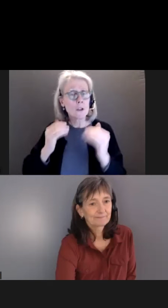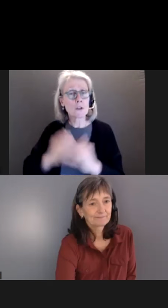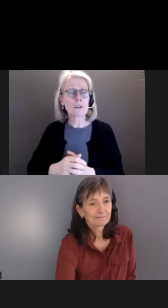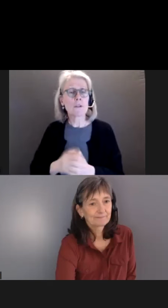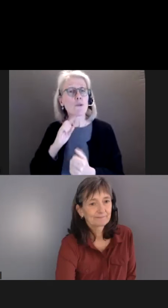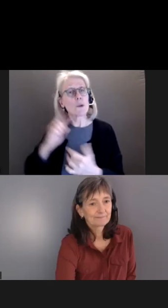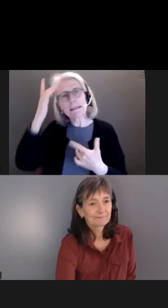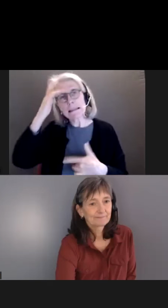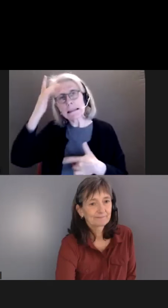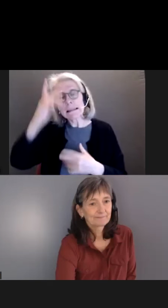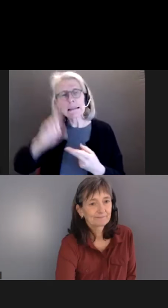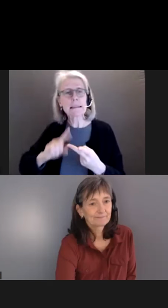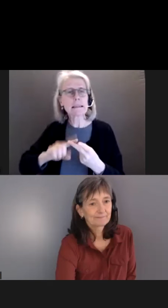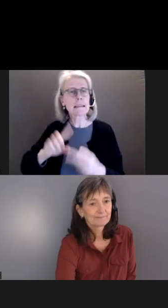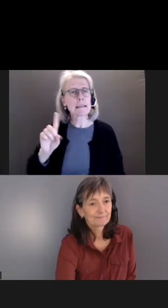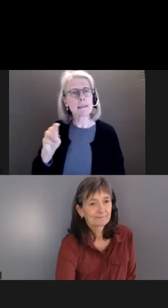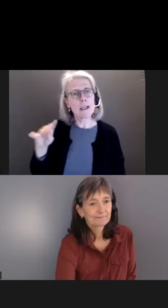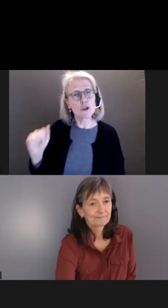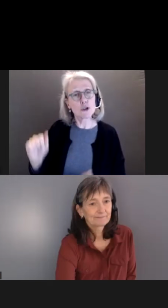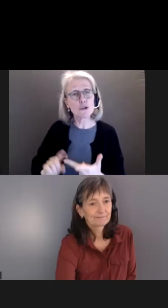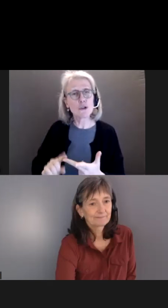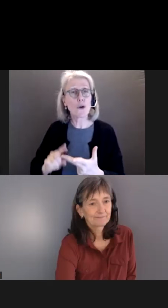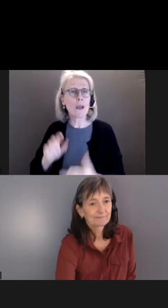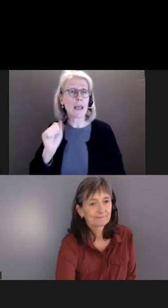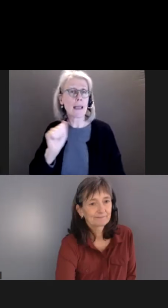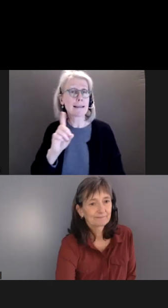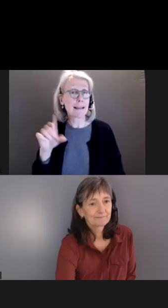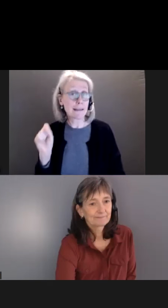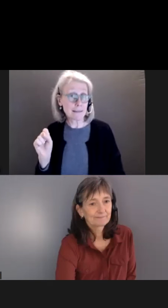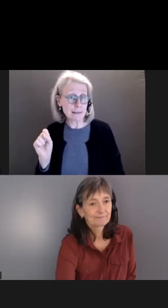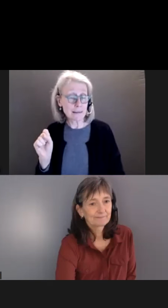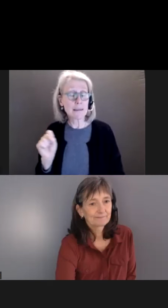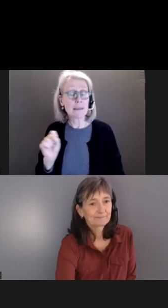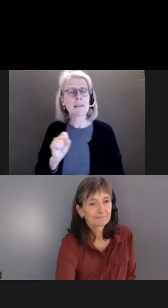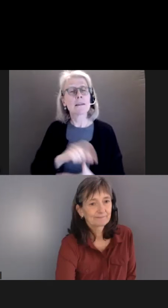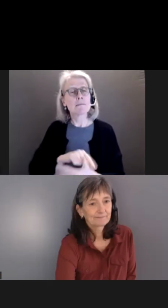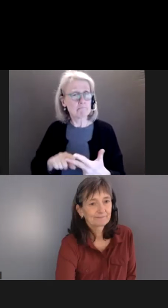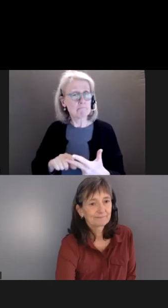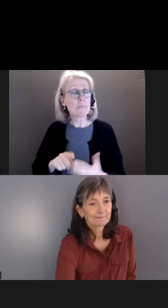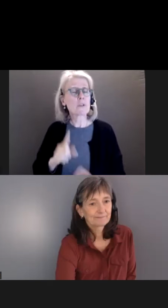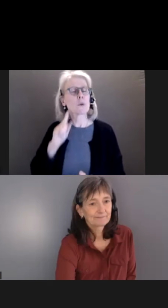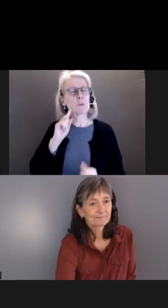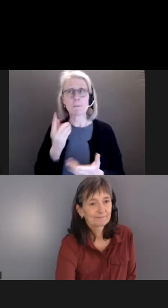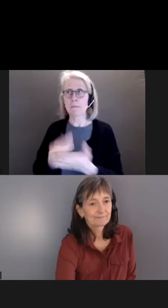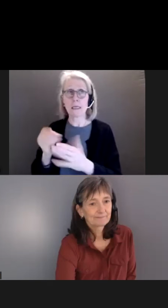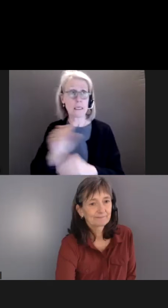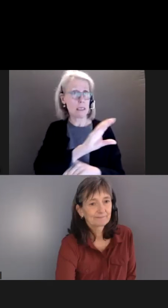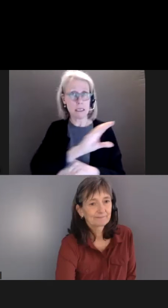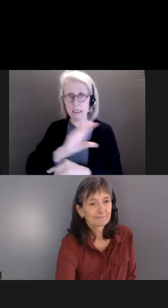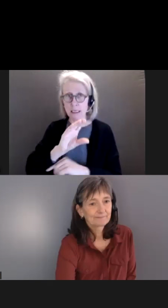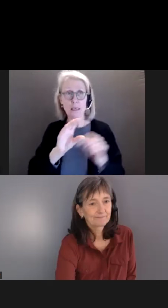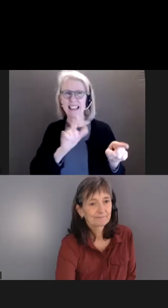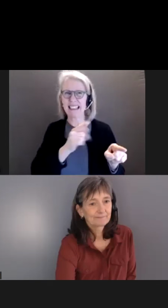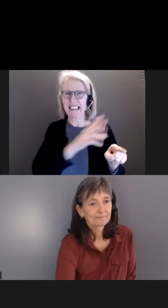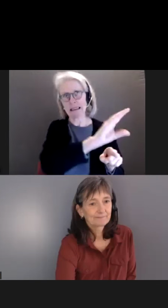management, dementia care, and supports for activities of daily living. And so when thinking about shifting resources away from